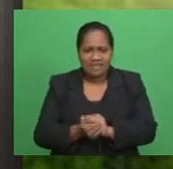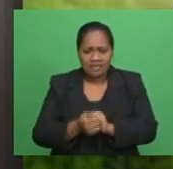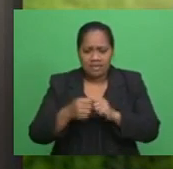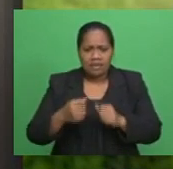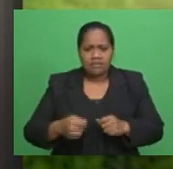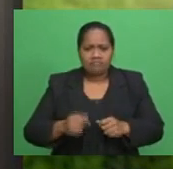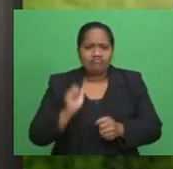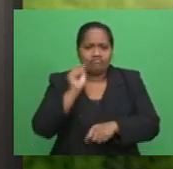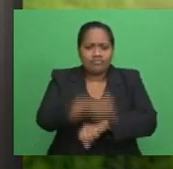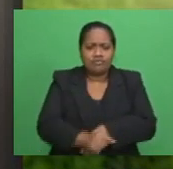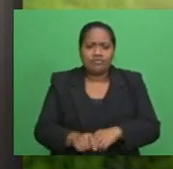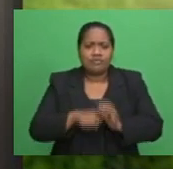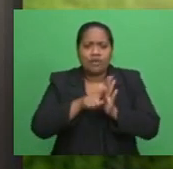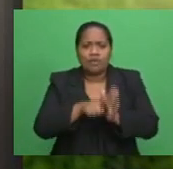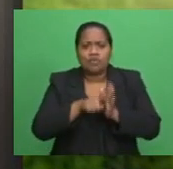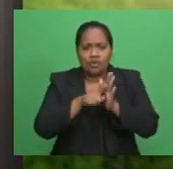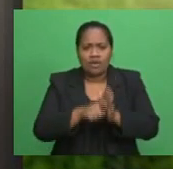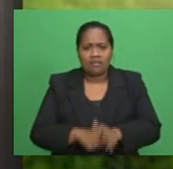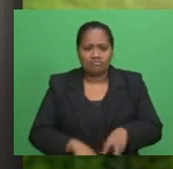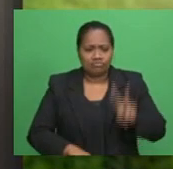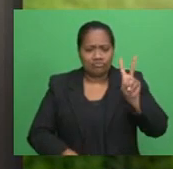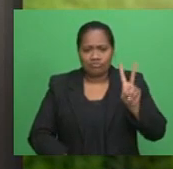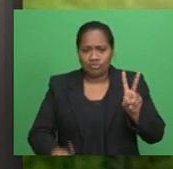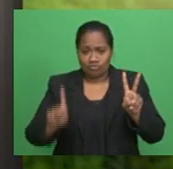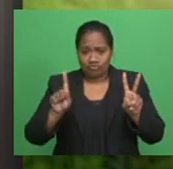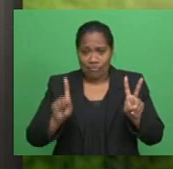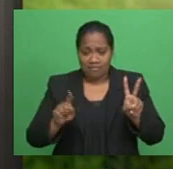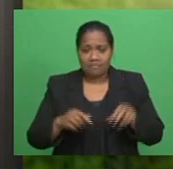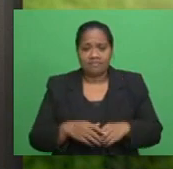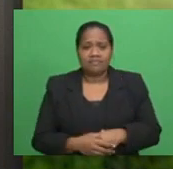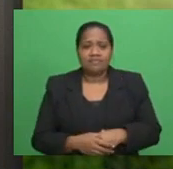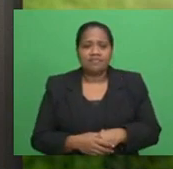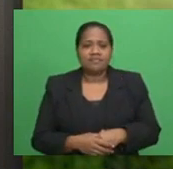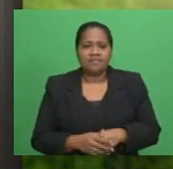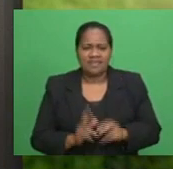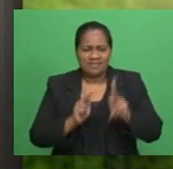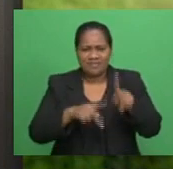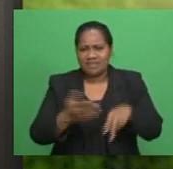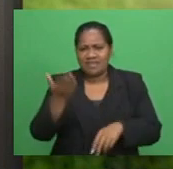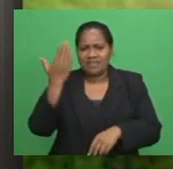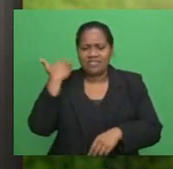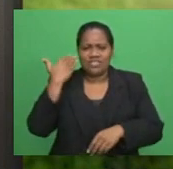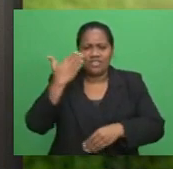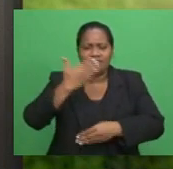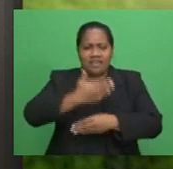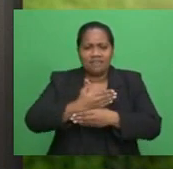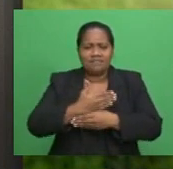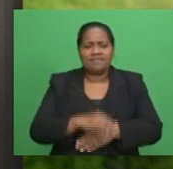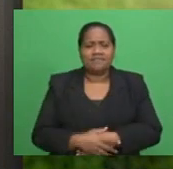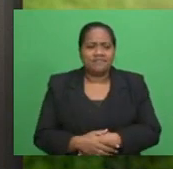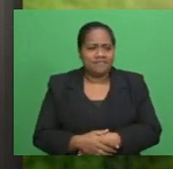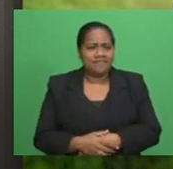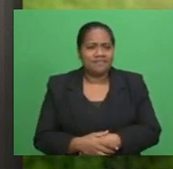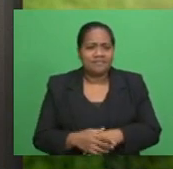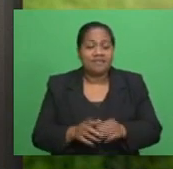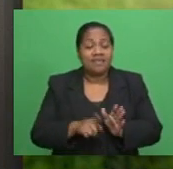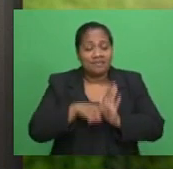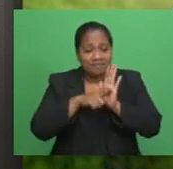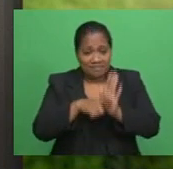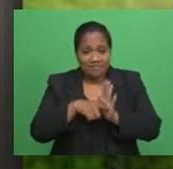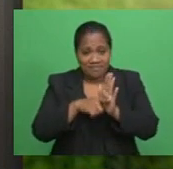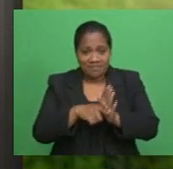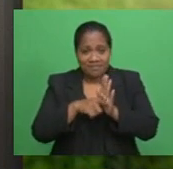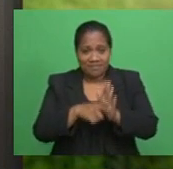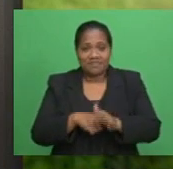Lautoka 2-1 at Churchill Park last night. Following the win, Mba has jumped to second spot on the leaderboard with 9 points, while